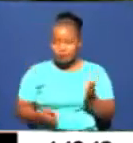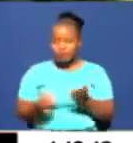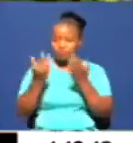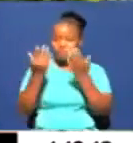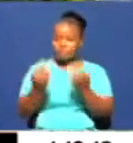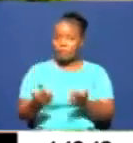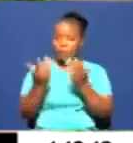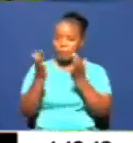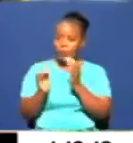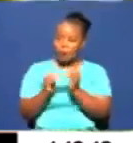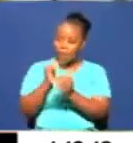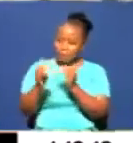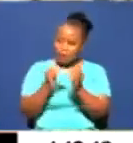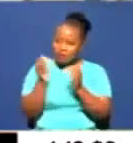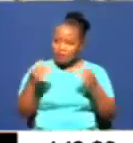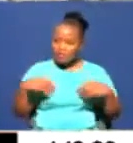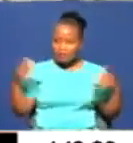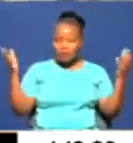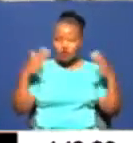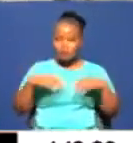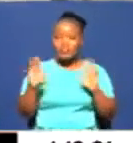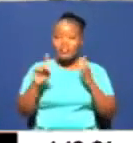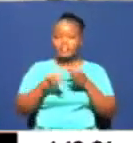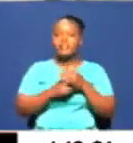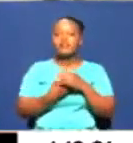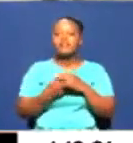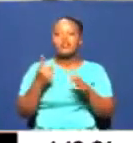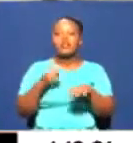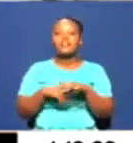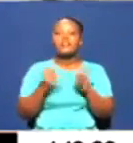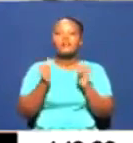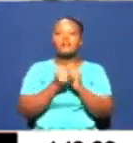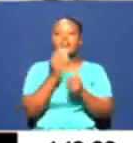been completed. It started at around 10:30.